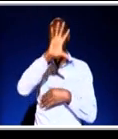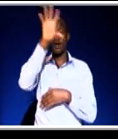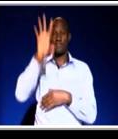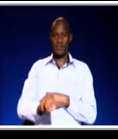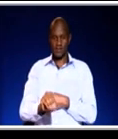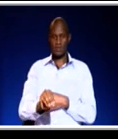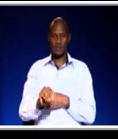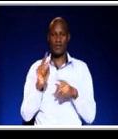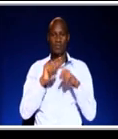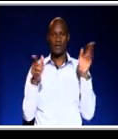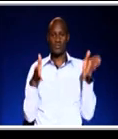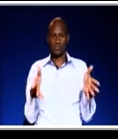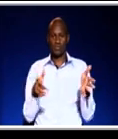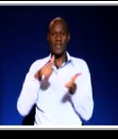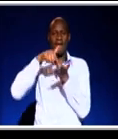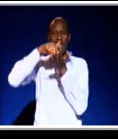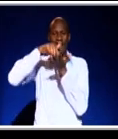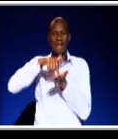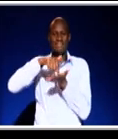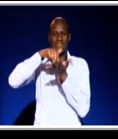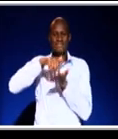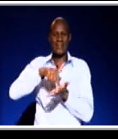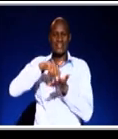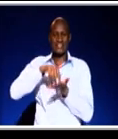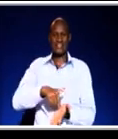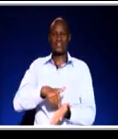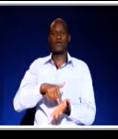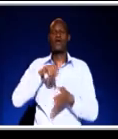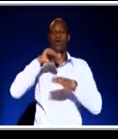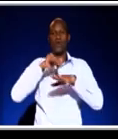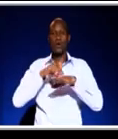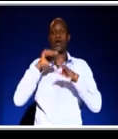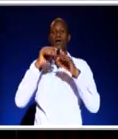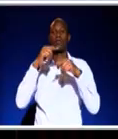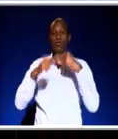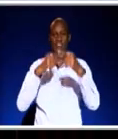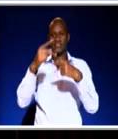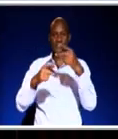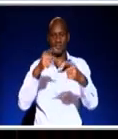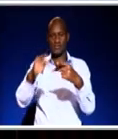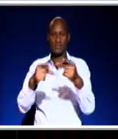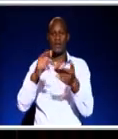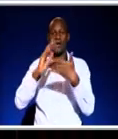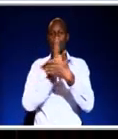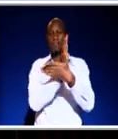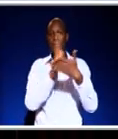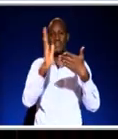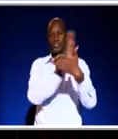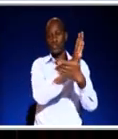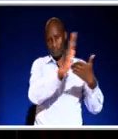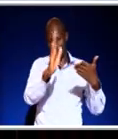But today we are going to emphasize on the process of partition. In our